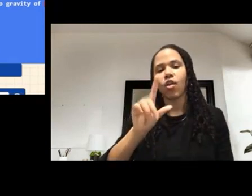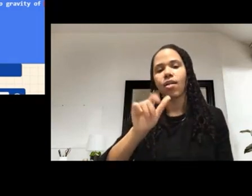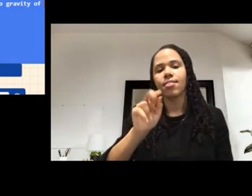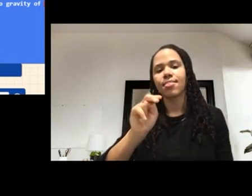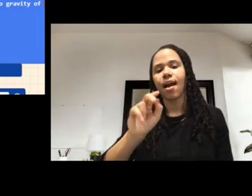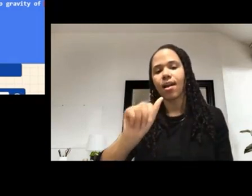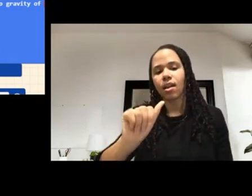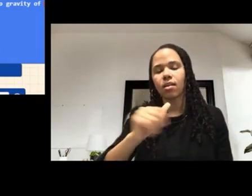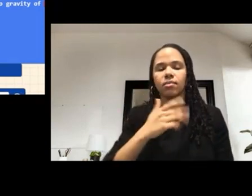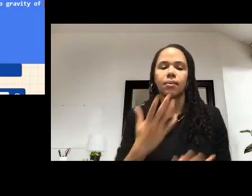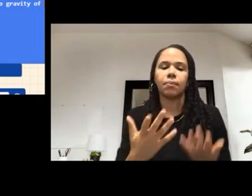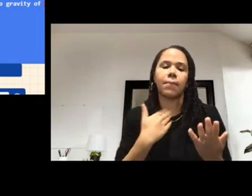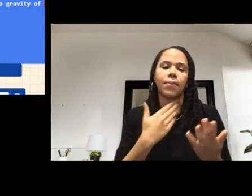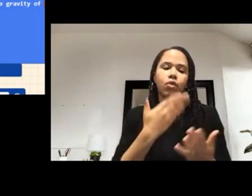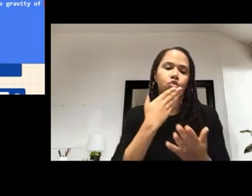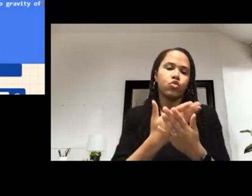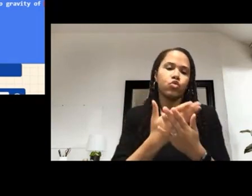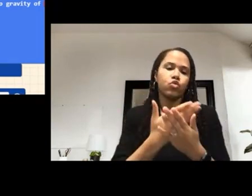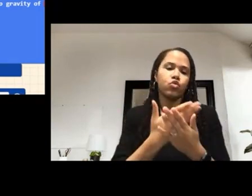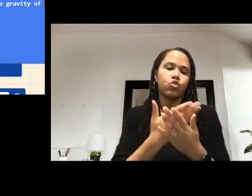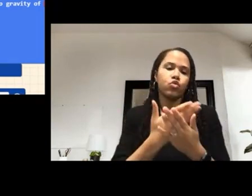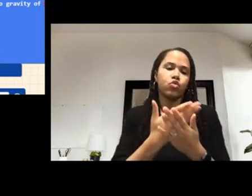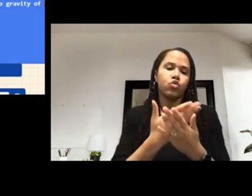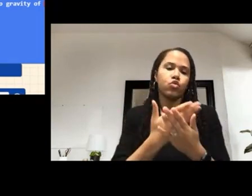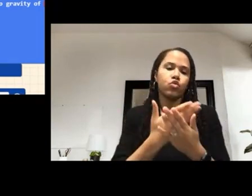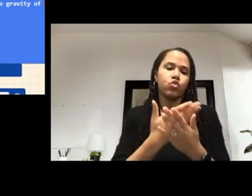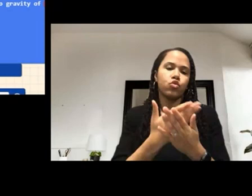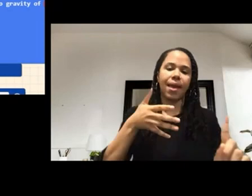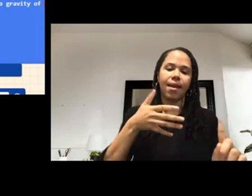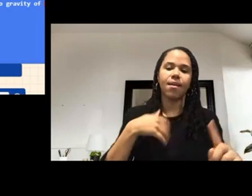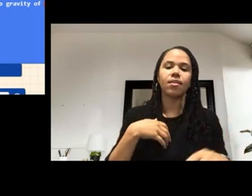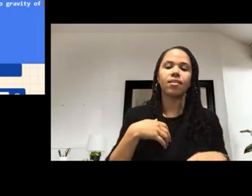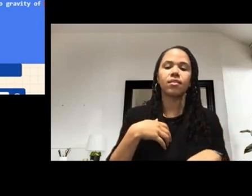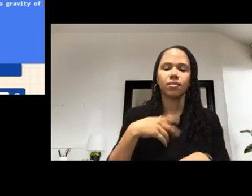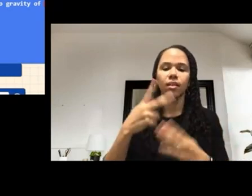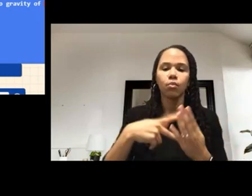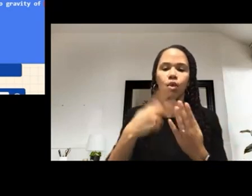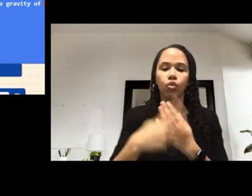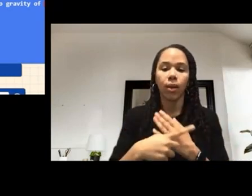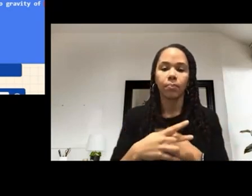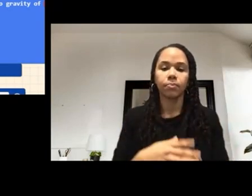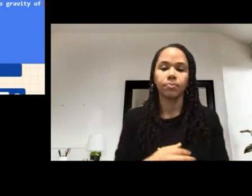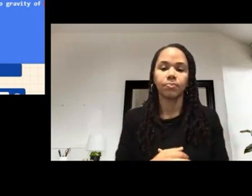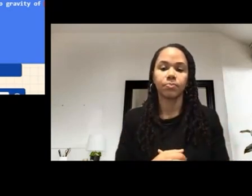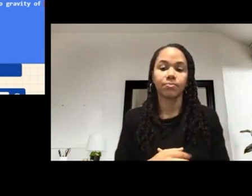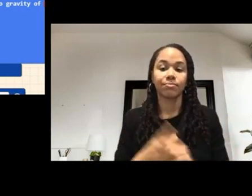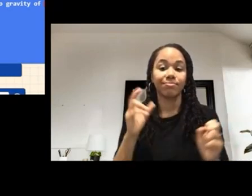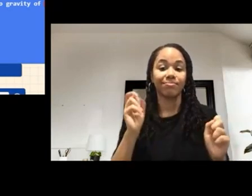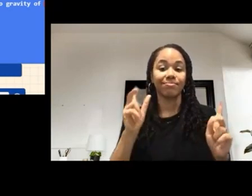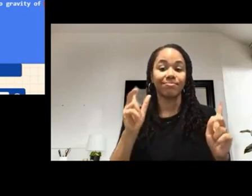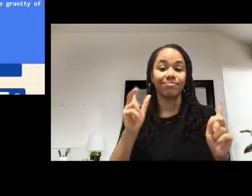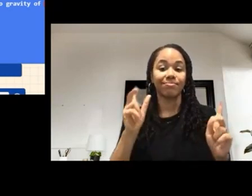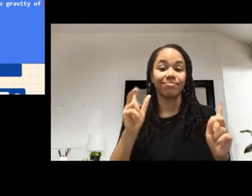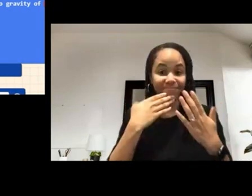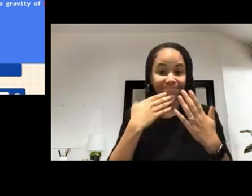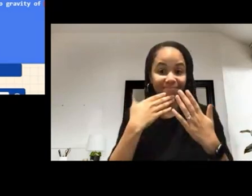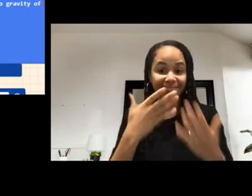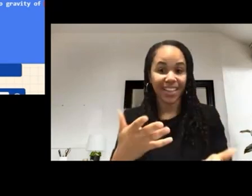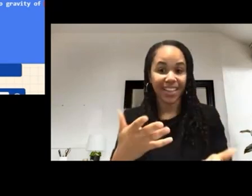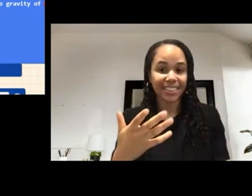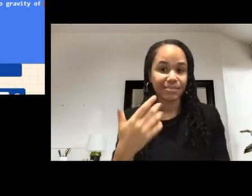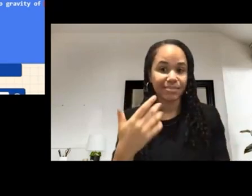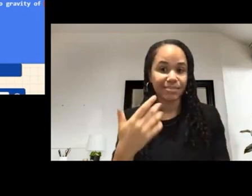to expand the program and address more students, which would be great. Anyway, so thanks, and I